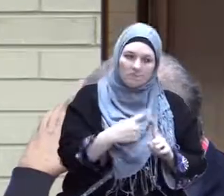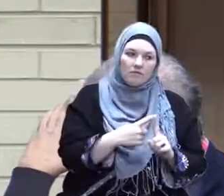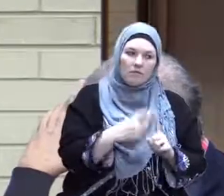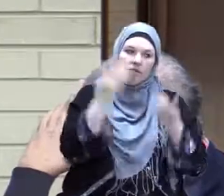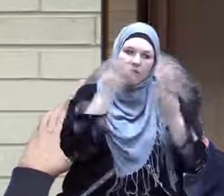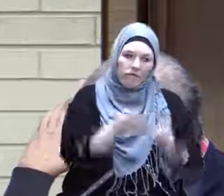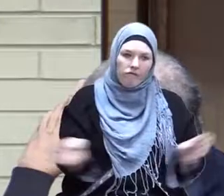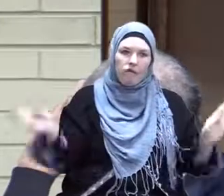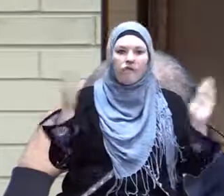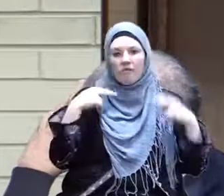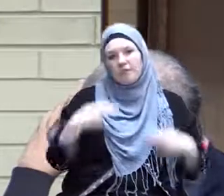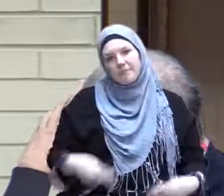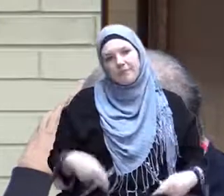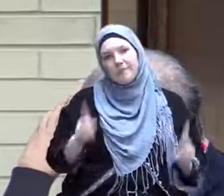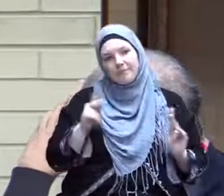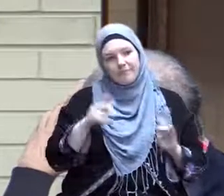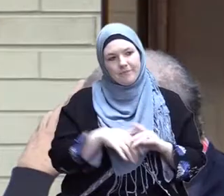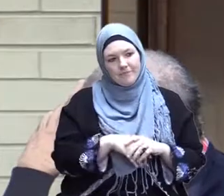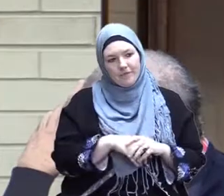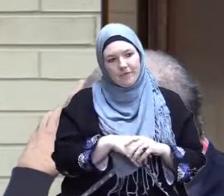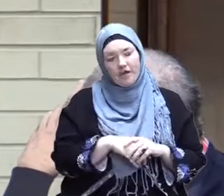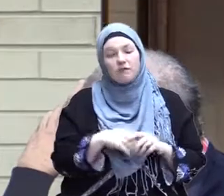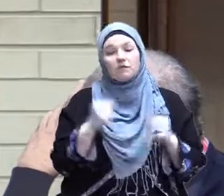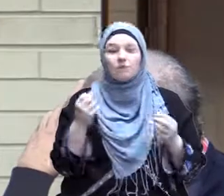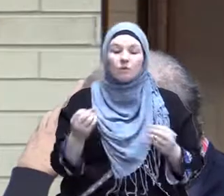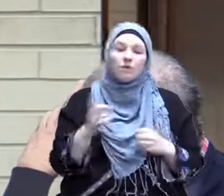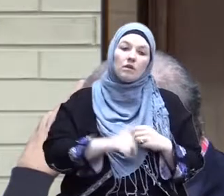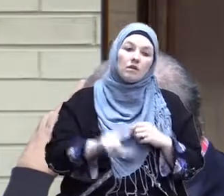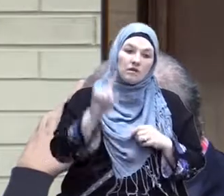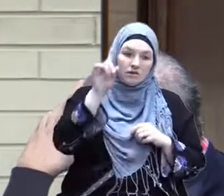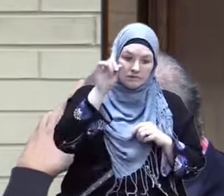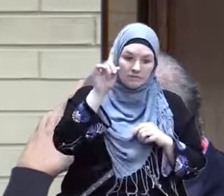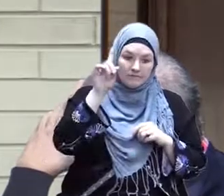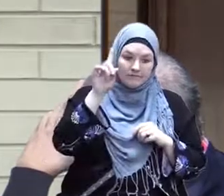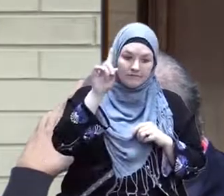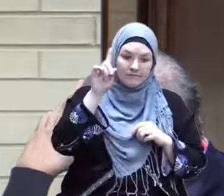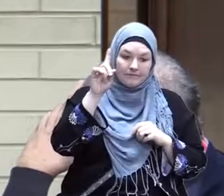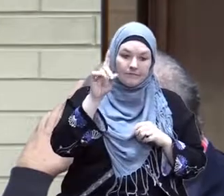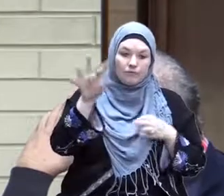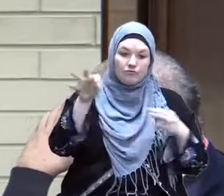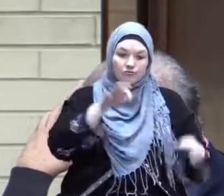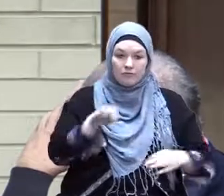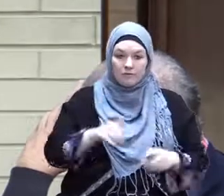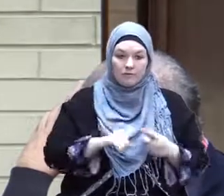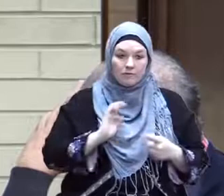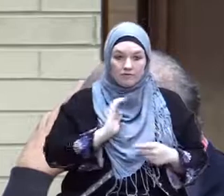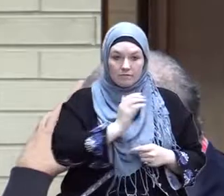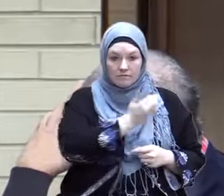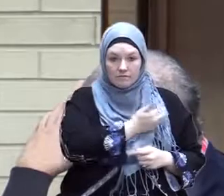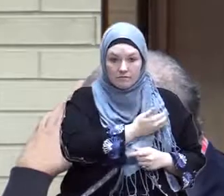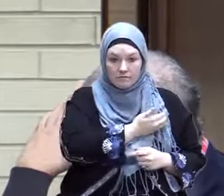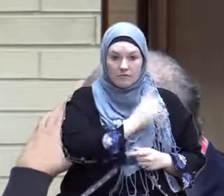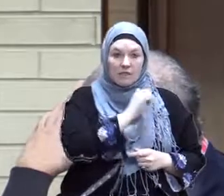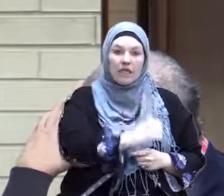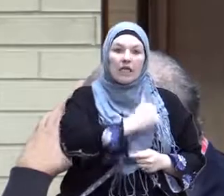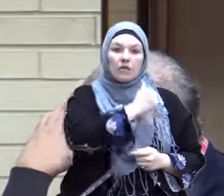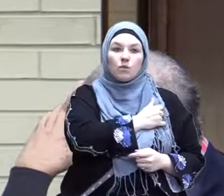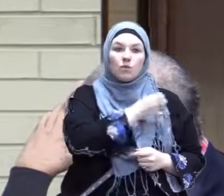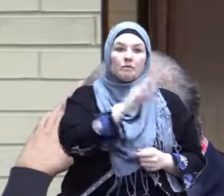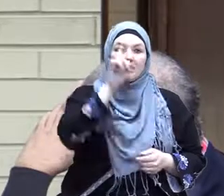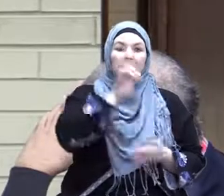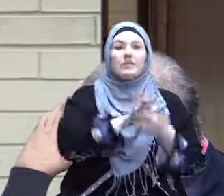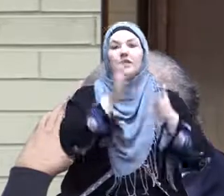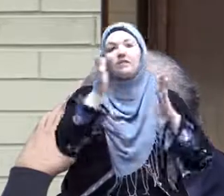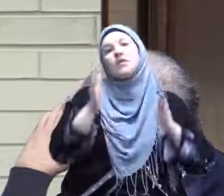the general human population. So Allah subhanahu wa ta'ala describes to us the attitude of the